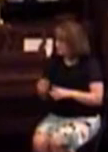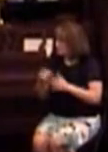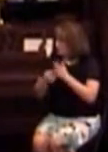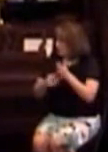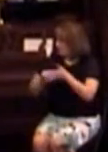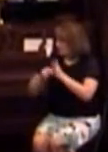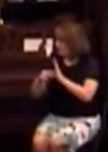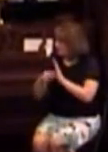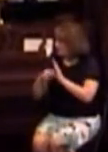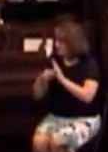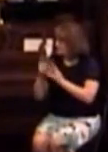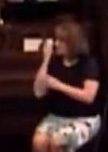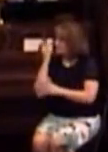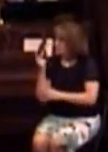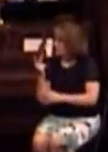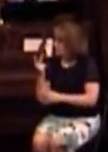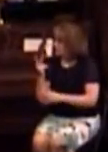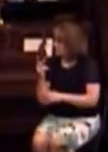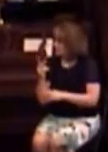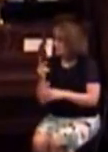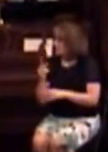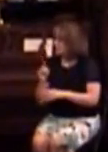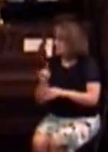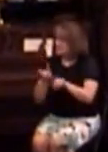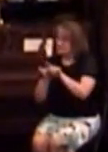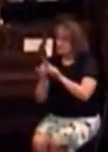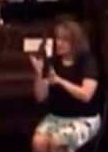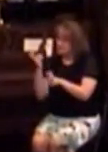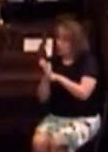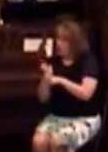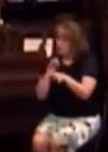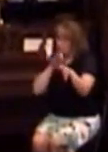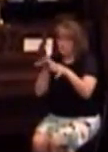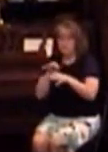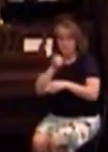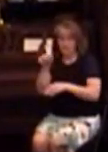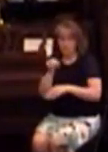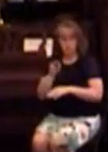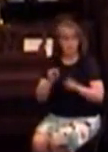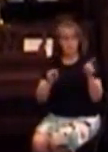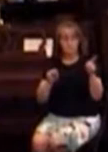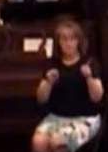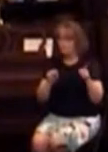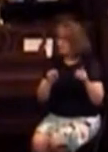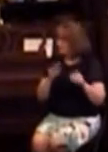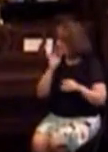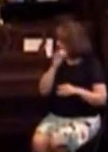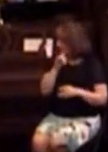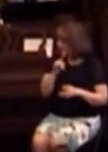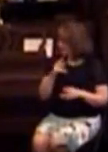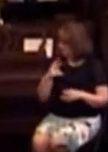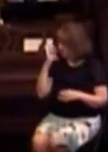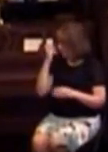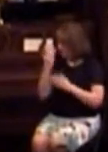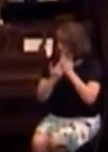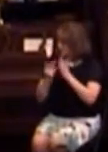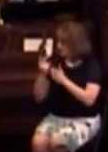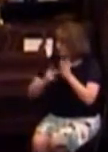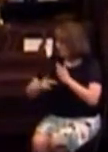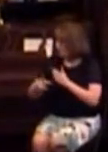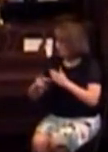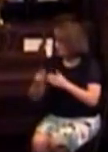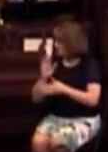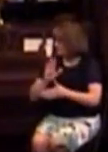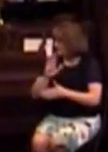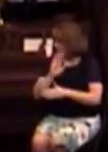Jimmy how he's blind, because he's blind. Not to be offensive, but